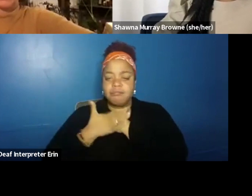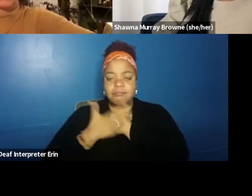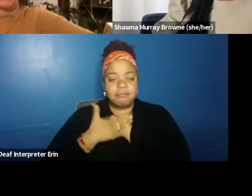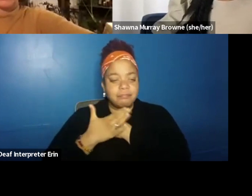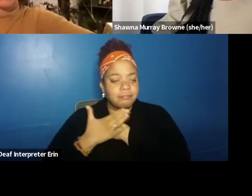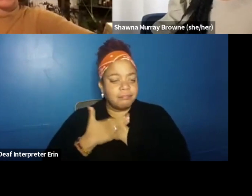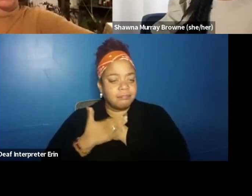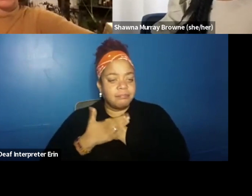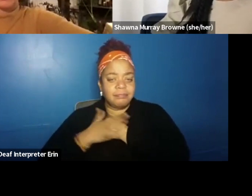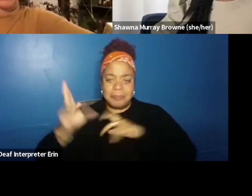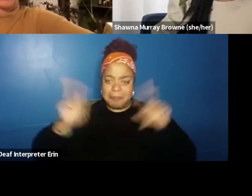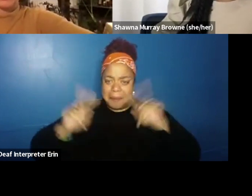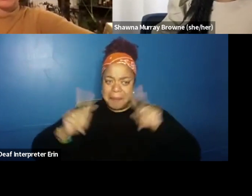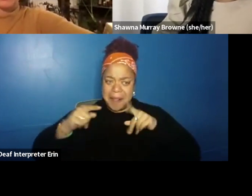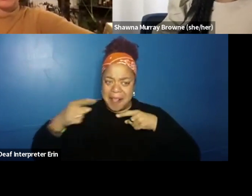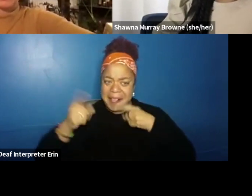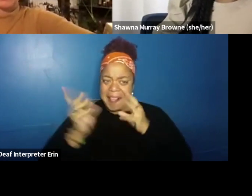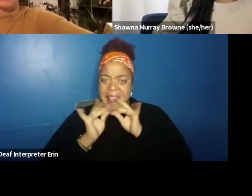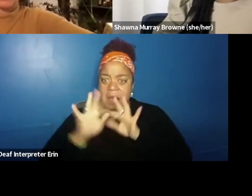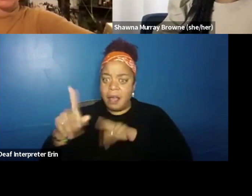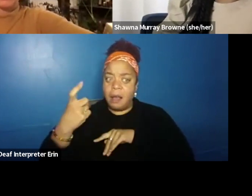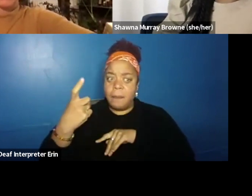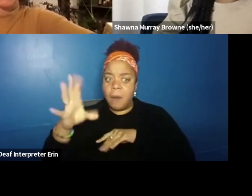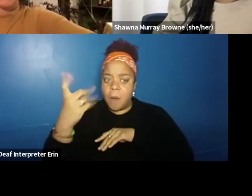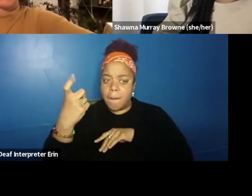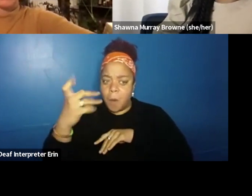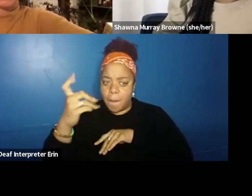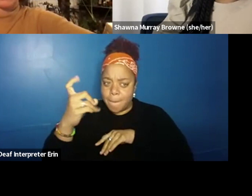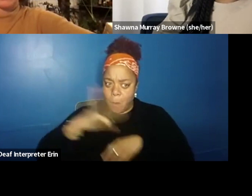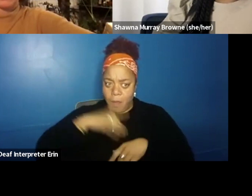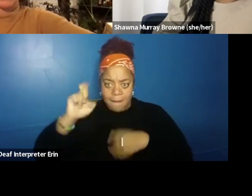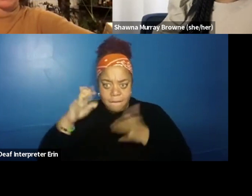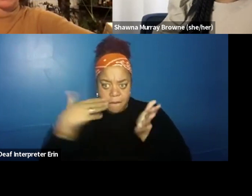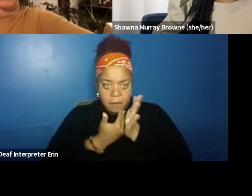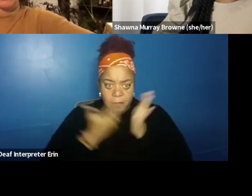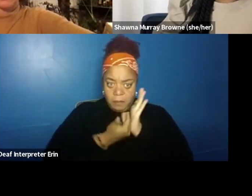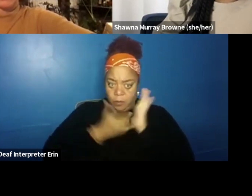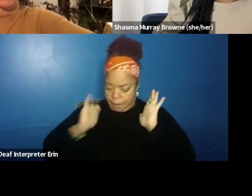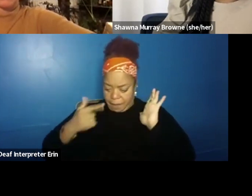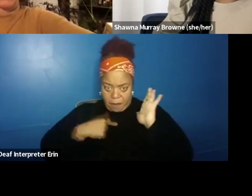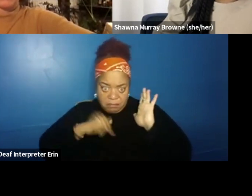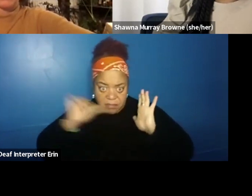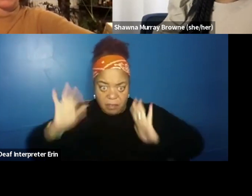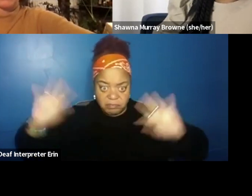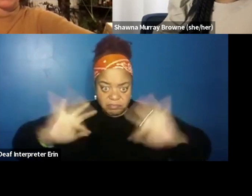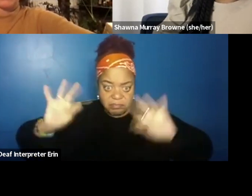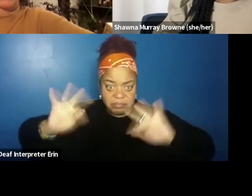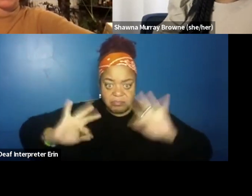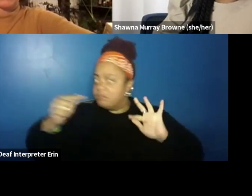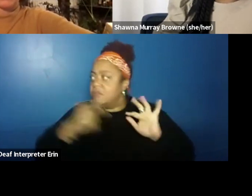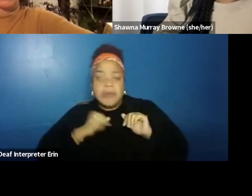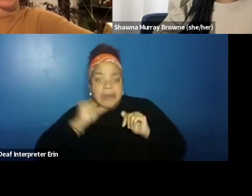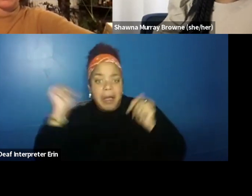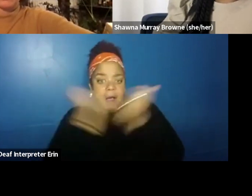prove that they are not nothing and that they are not everything. They are just human. Ableism compels the timeless and hallowed and